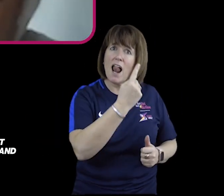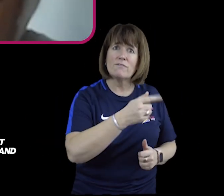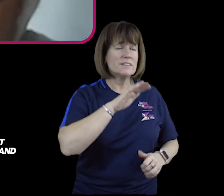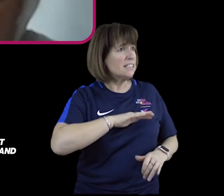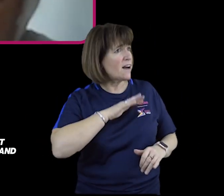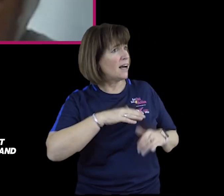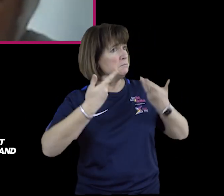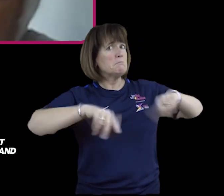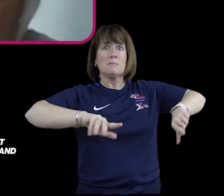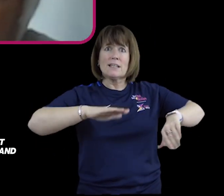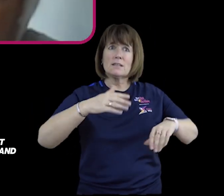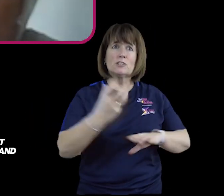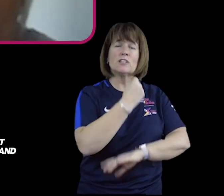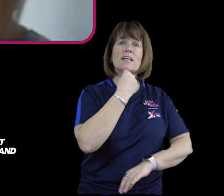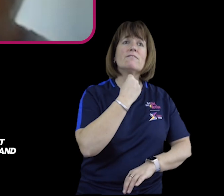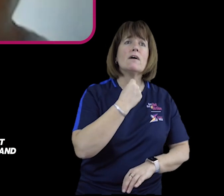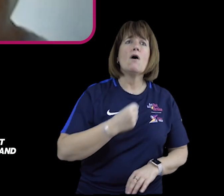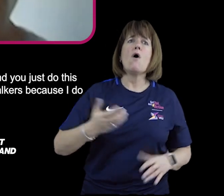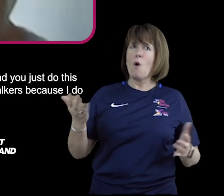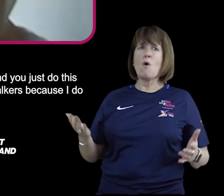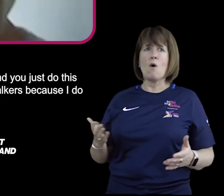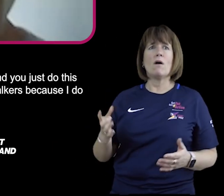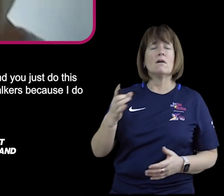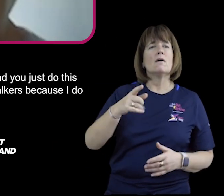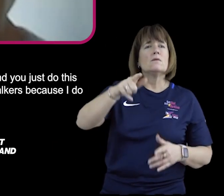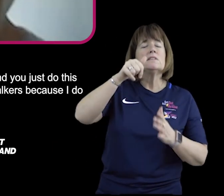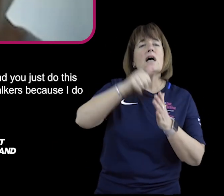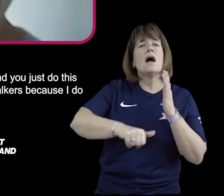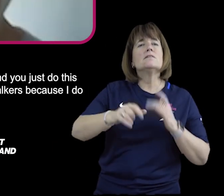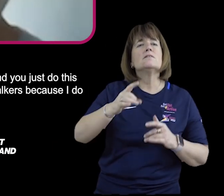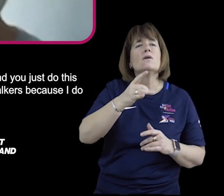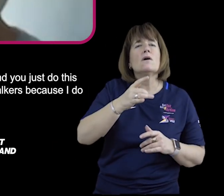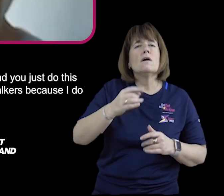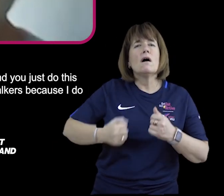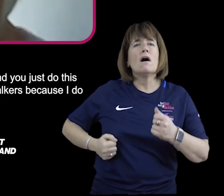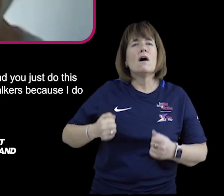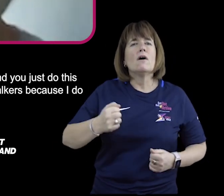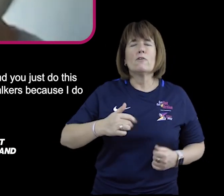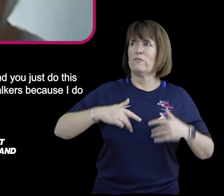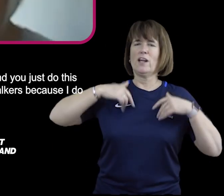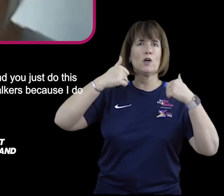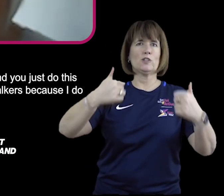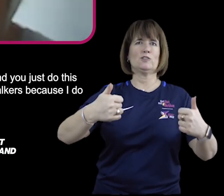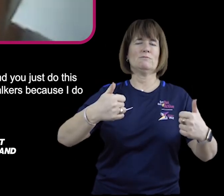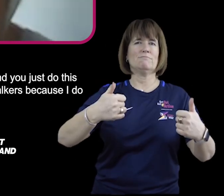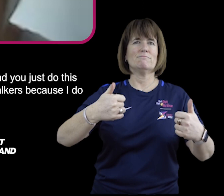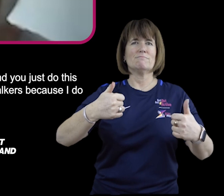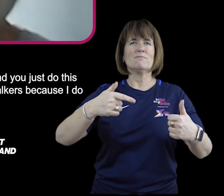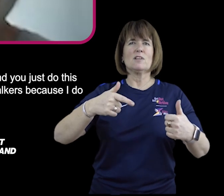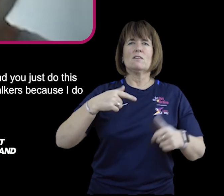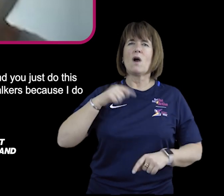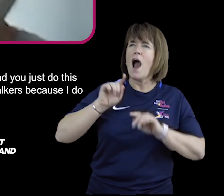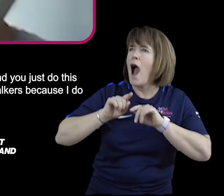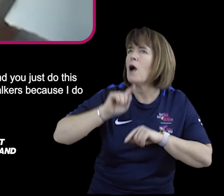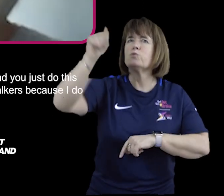of proud of yourself, satisfied, you know? Once you've done that walk, no matter now, it does do it. You just